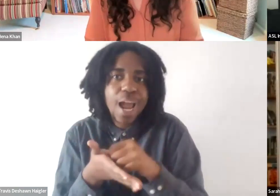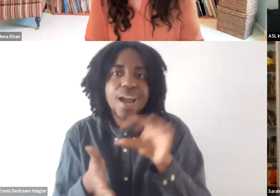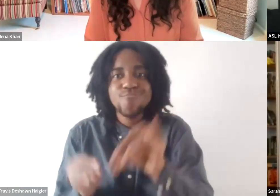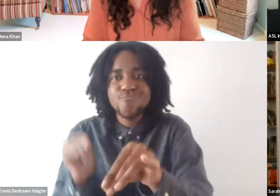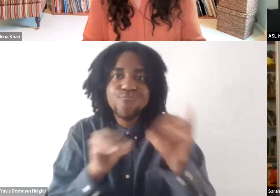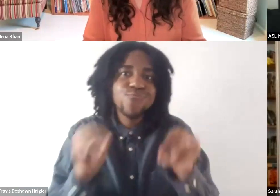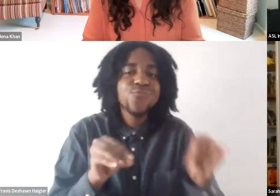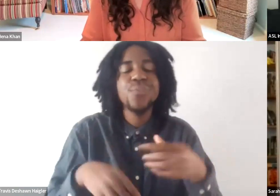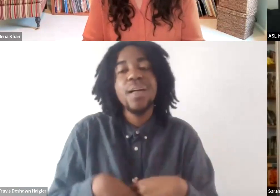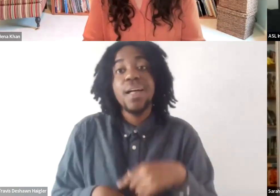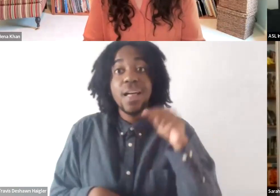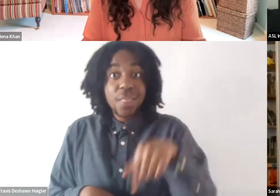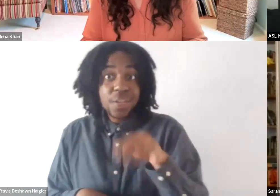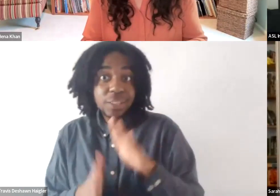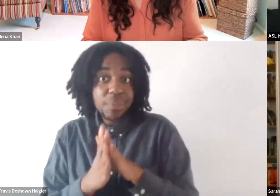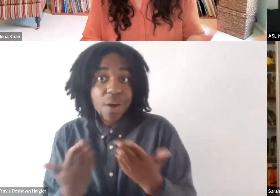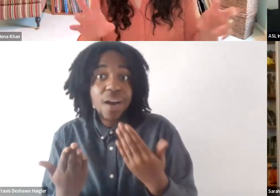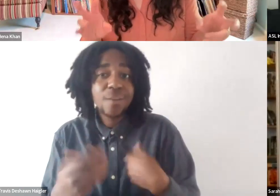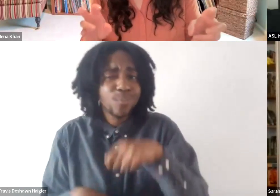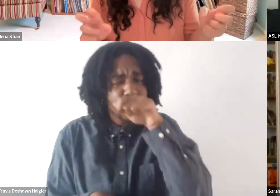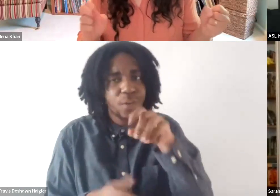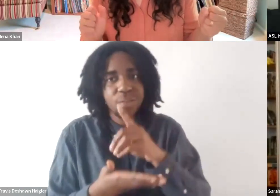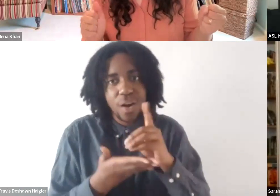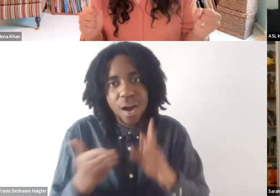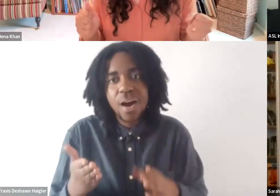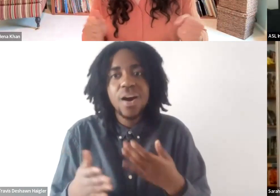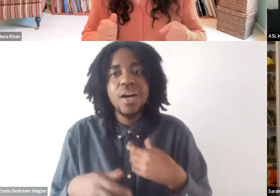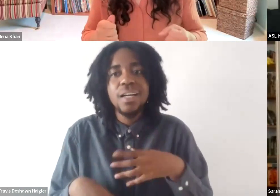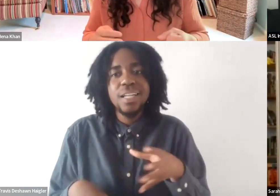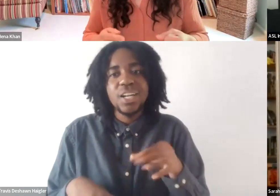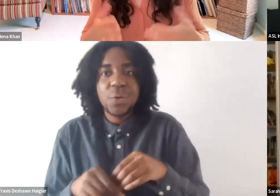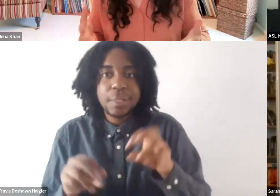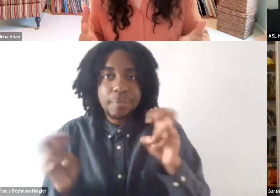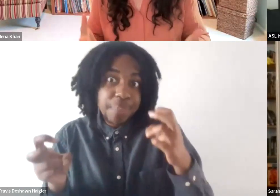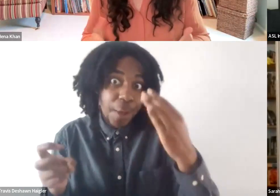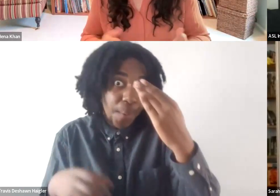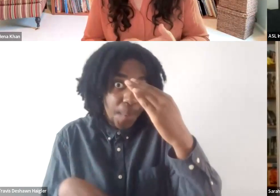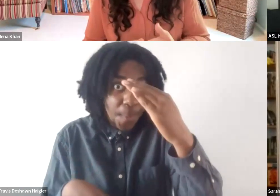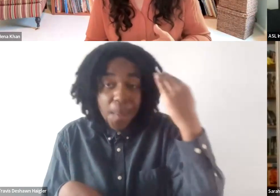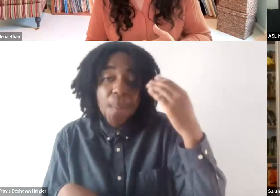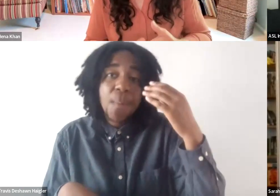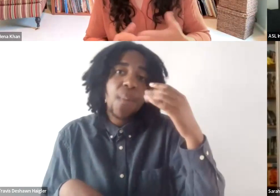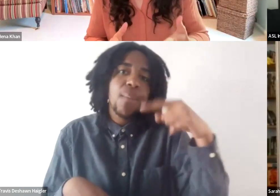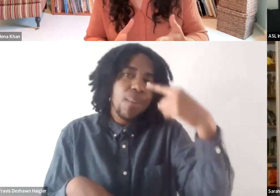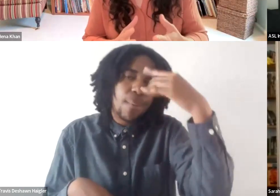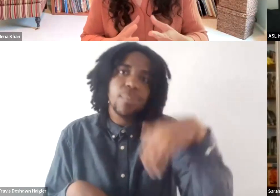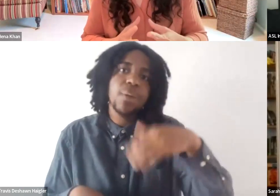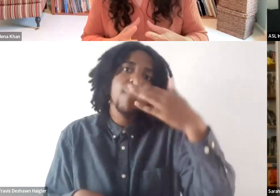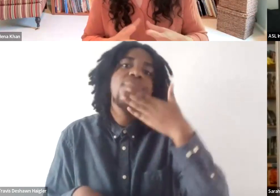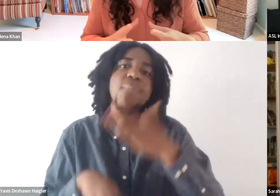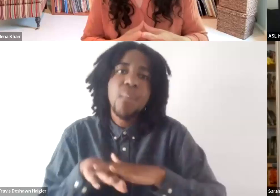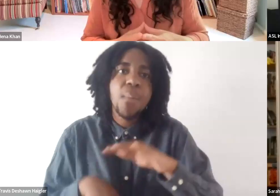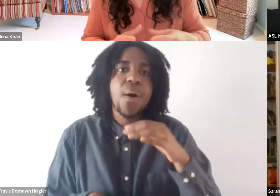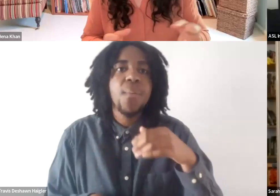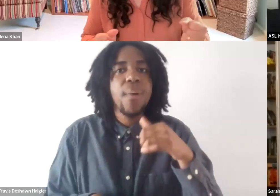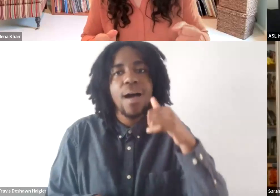that Nez decided to make the bad guys that we had included in the books as these alien invaders. And she includes this